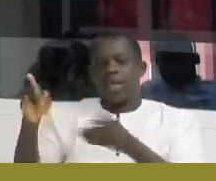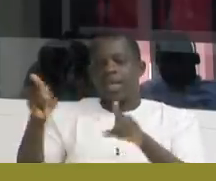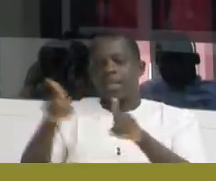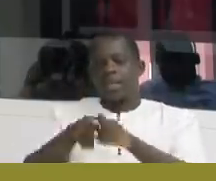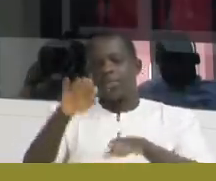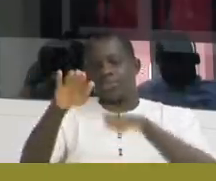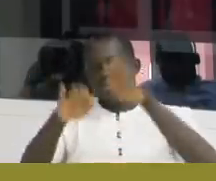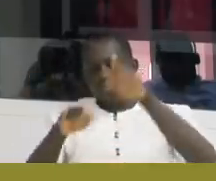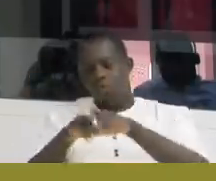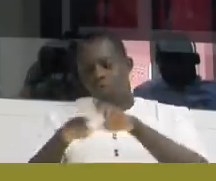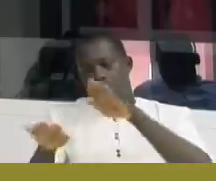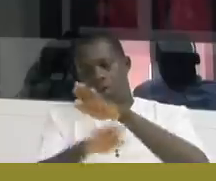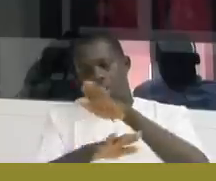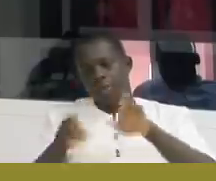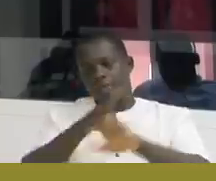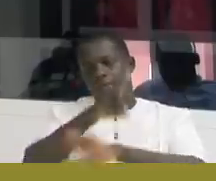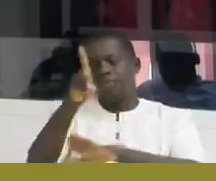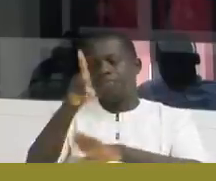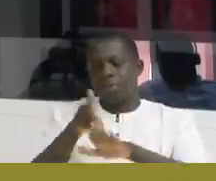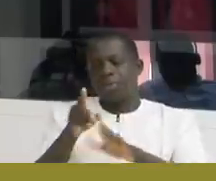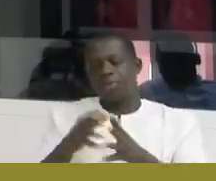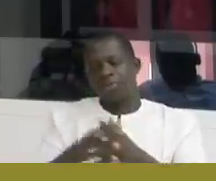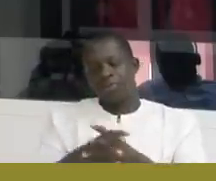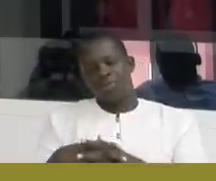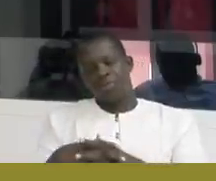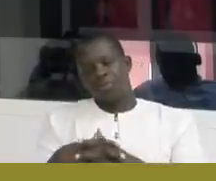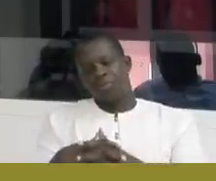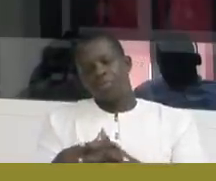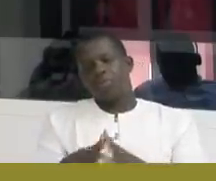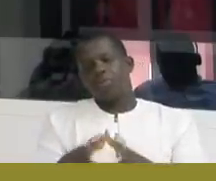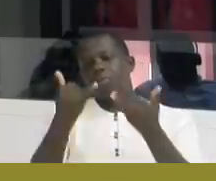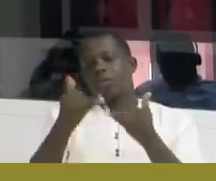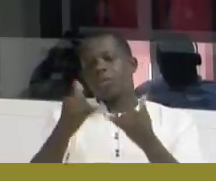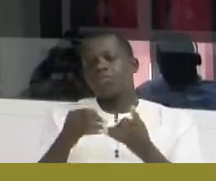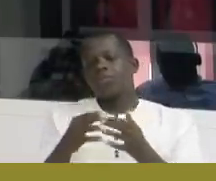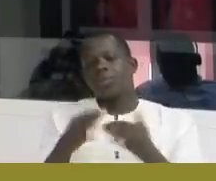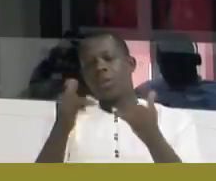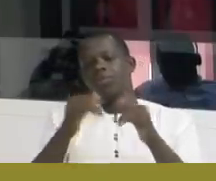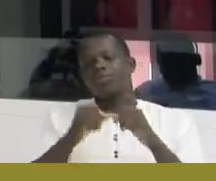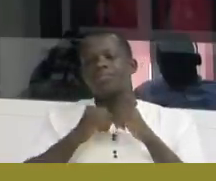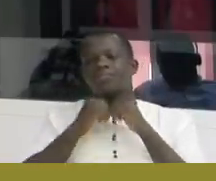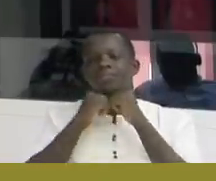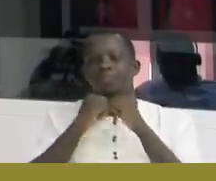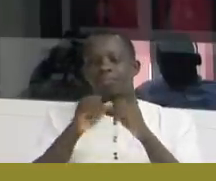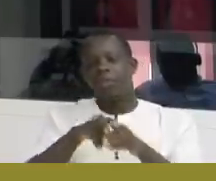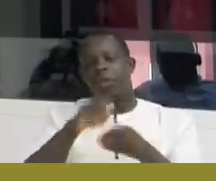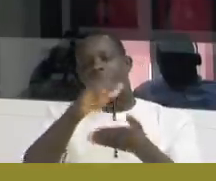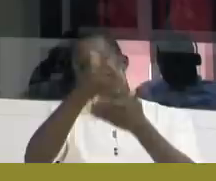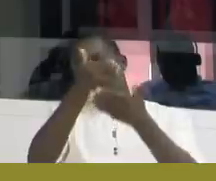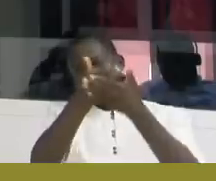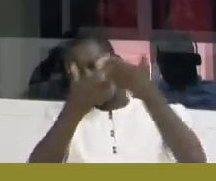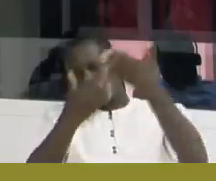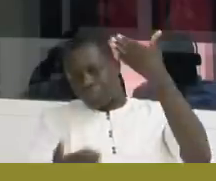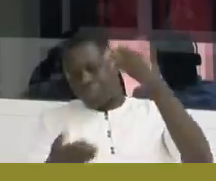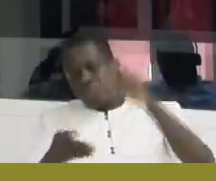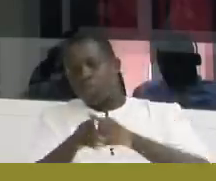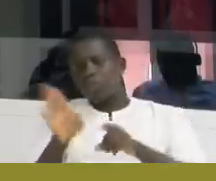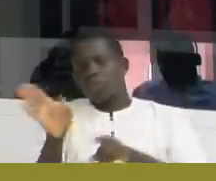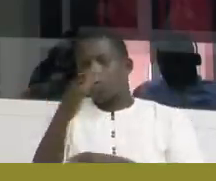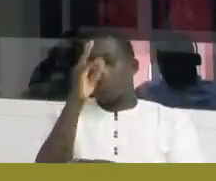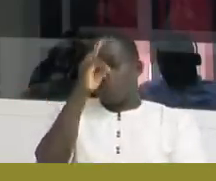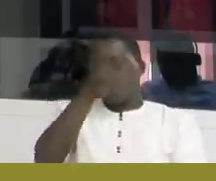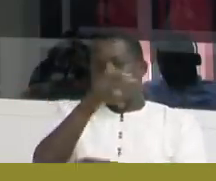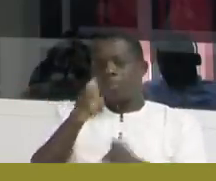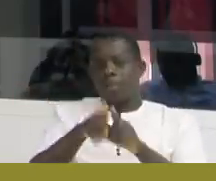the ground floor. Now, Sabali came down to go, and Jammeh followed